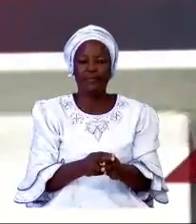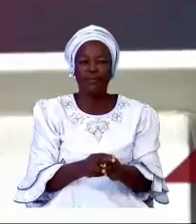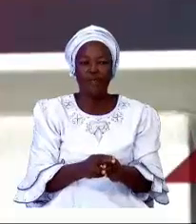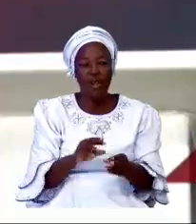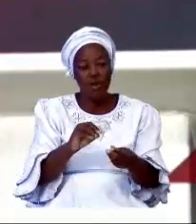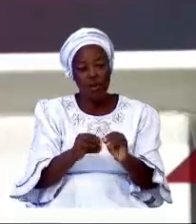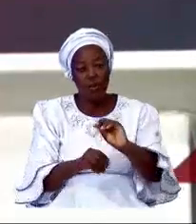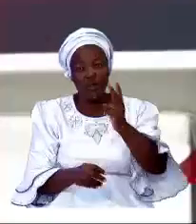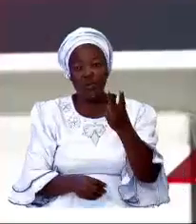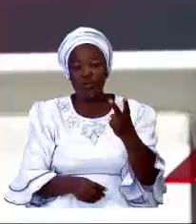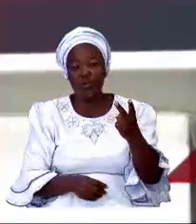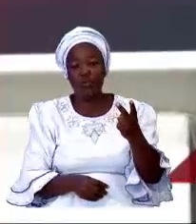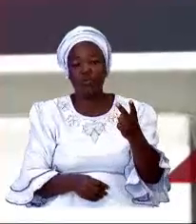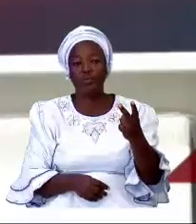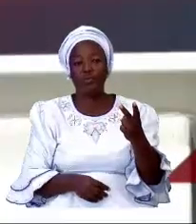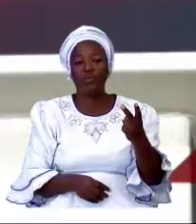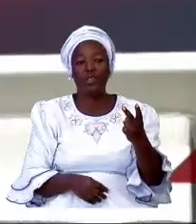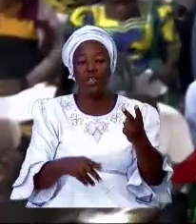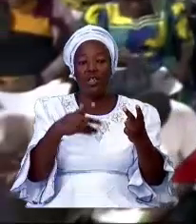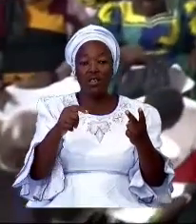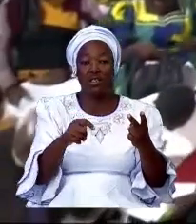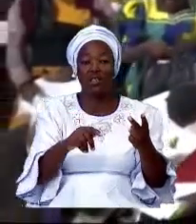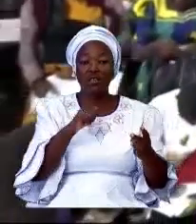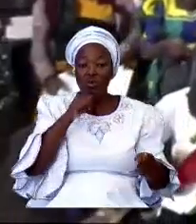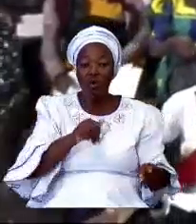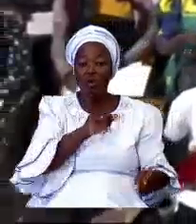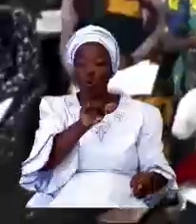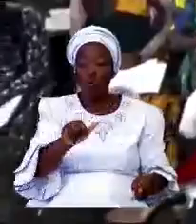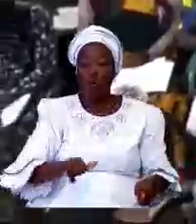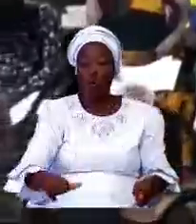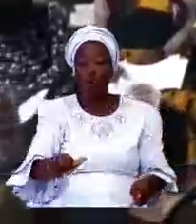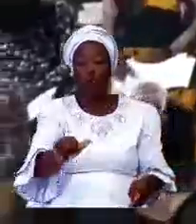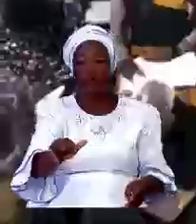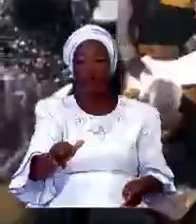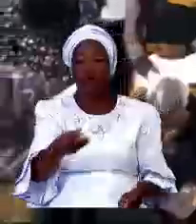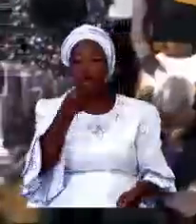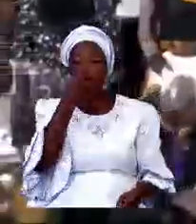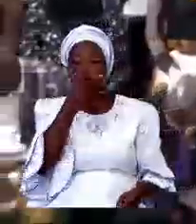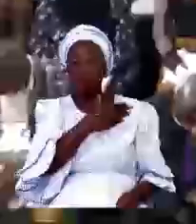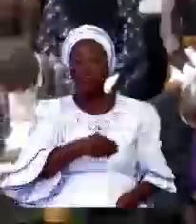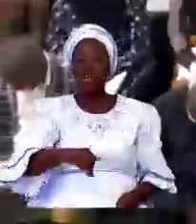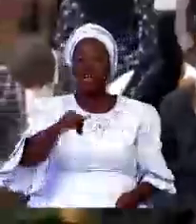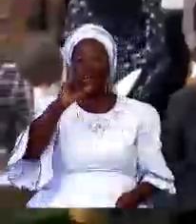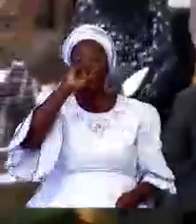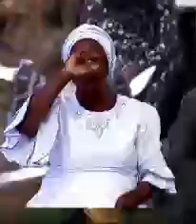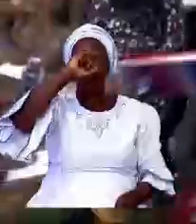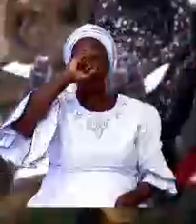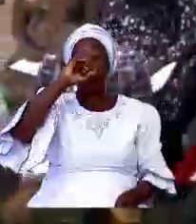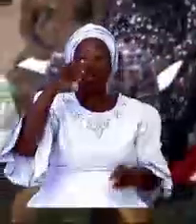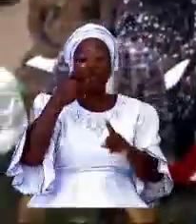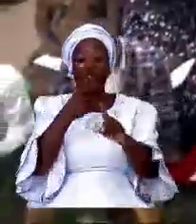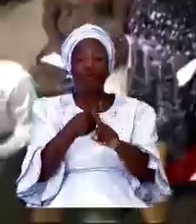is canceled in Jesus' name. Number two, the uncommon